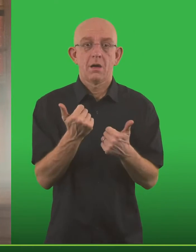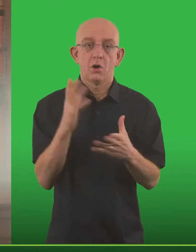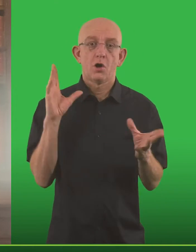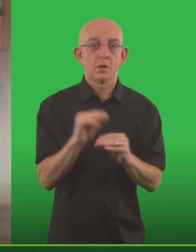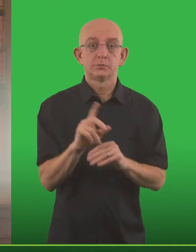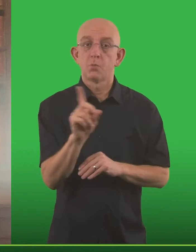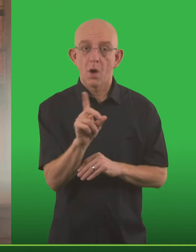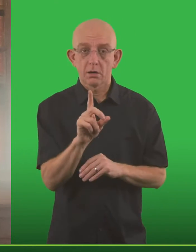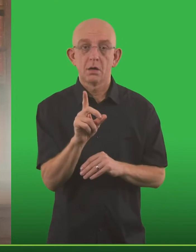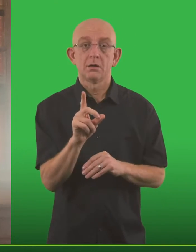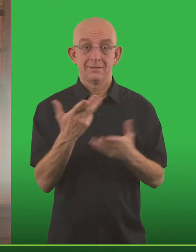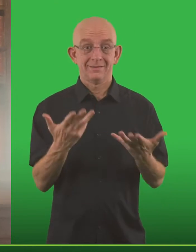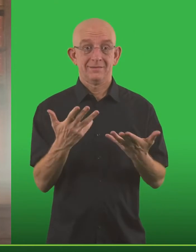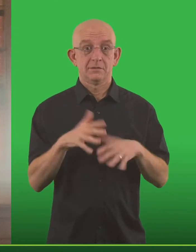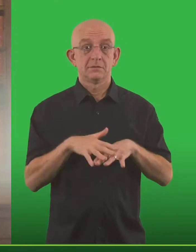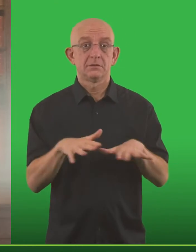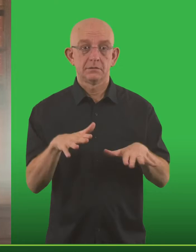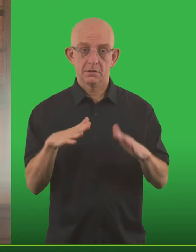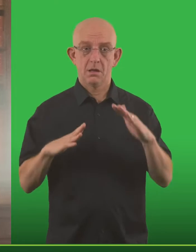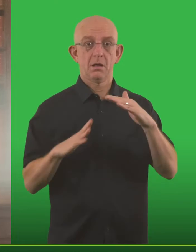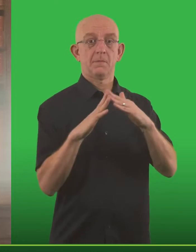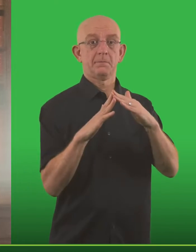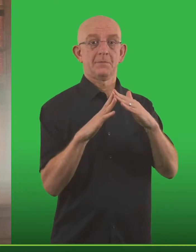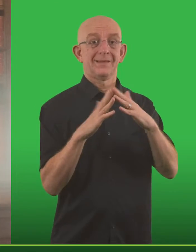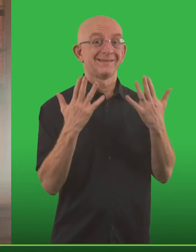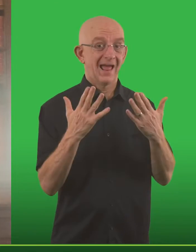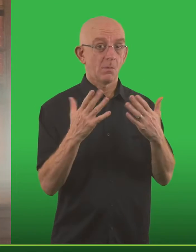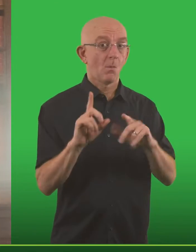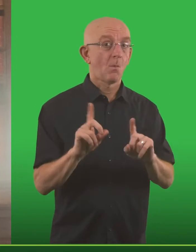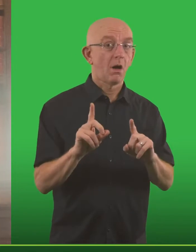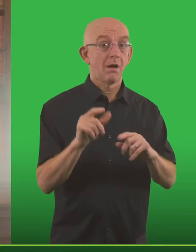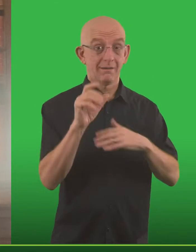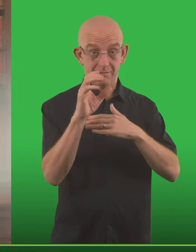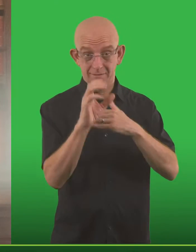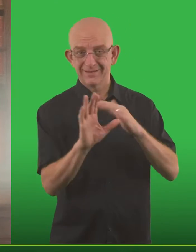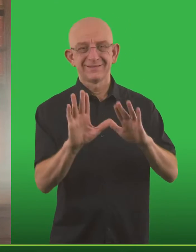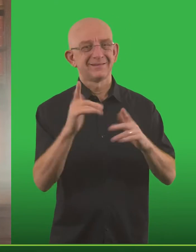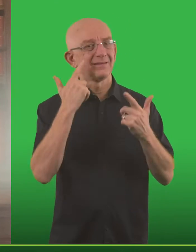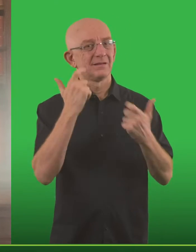the most optimistic conclusion would say that the current wave has peaked, so we need to be